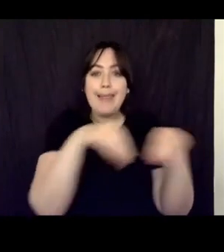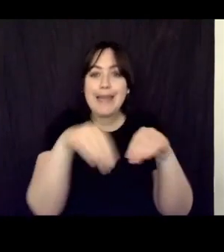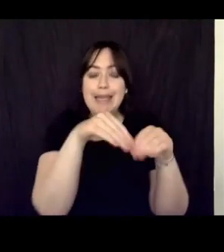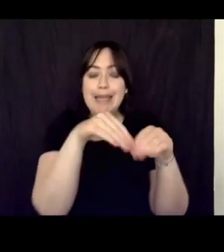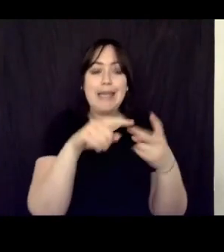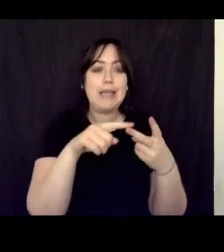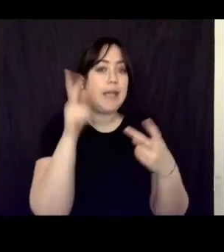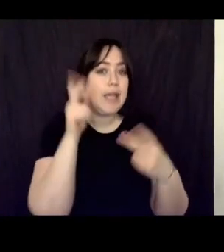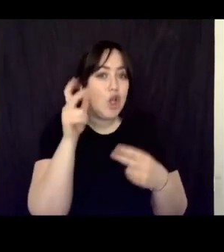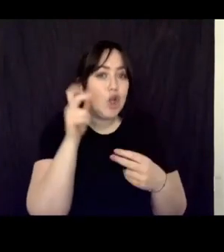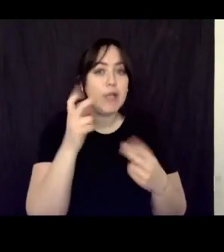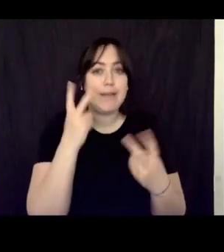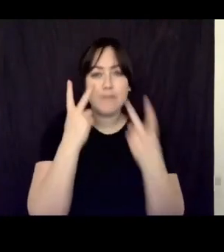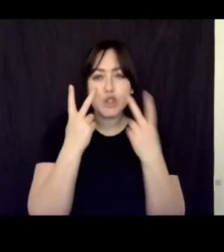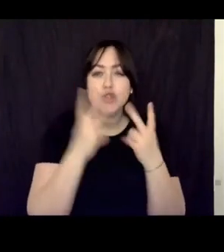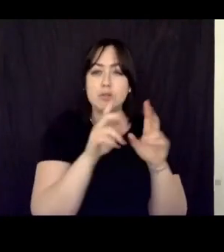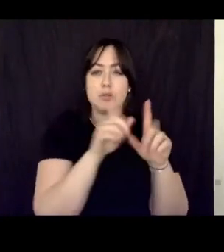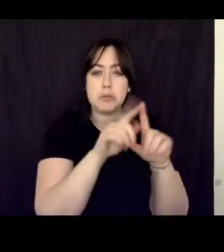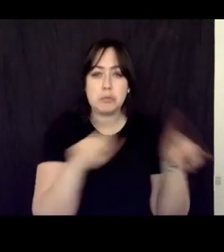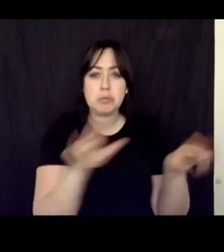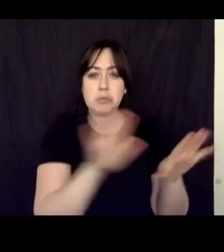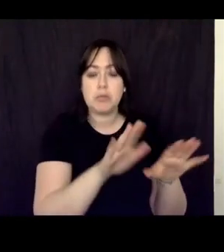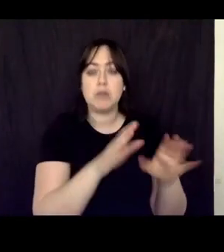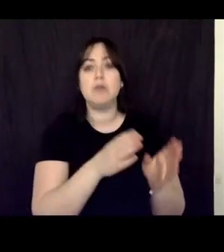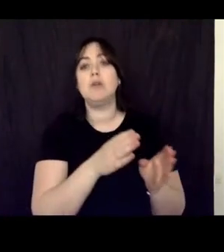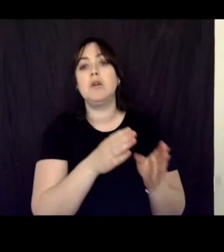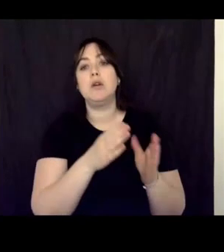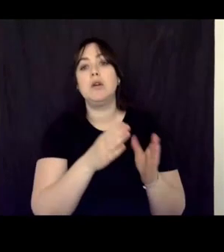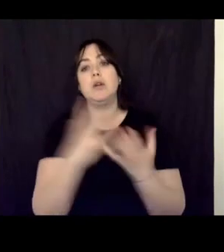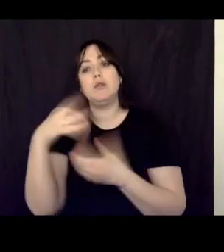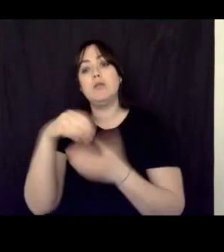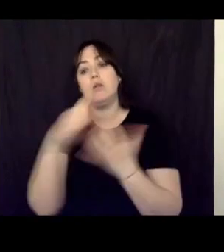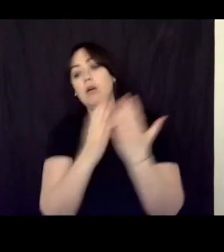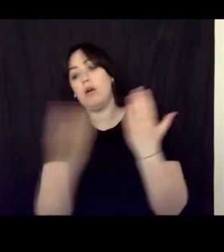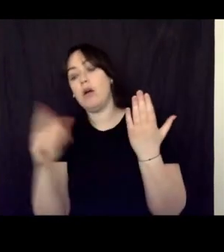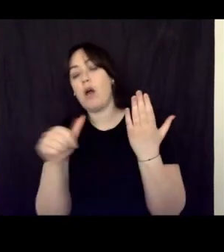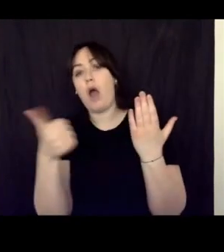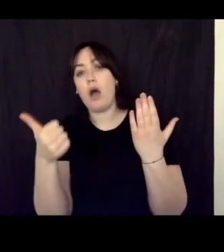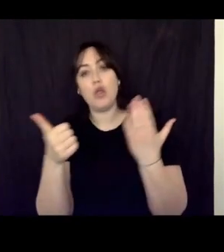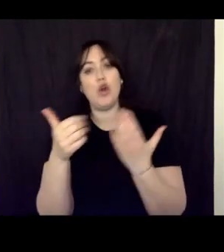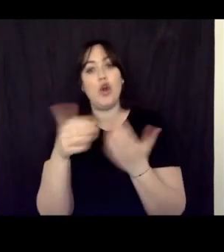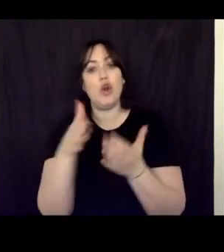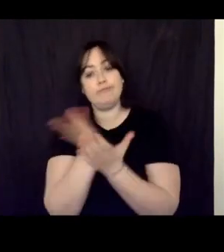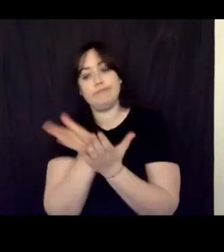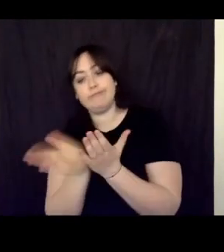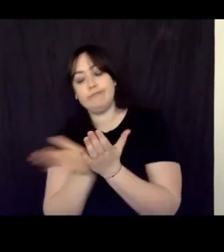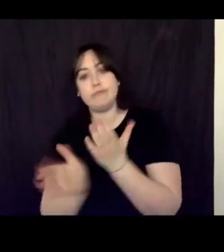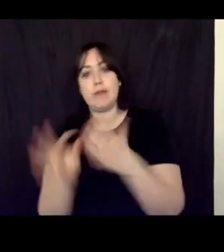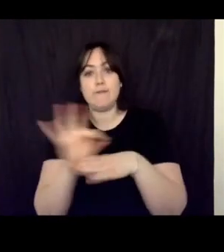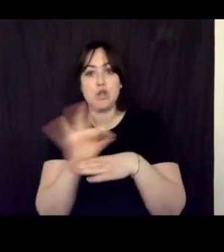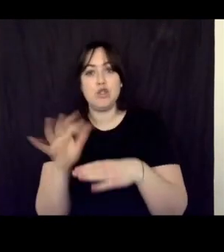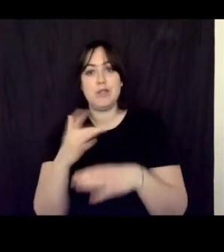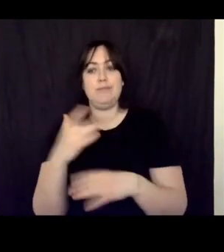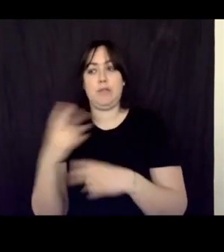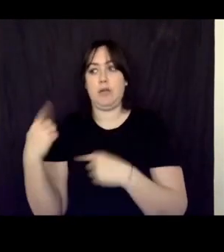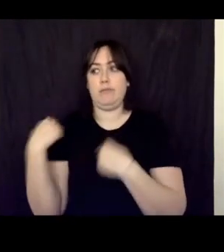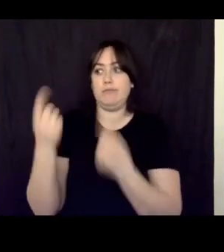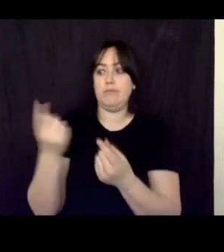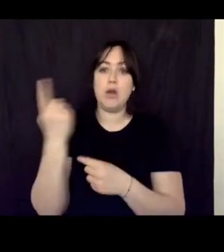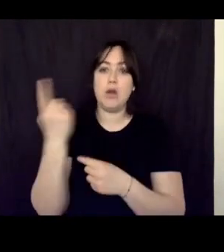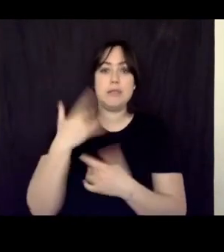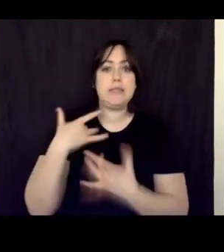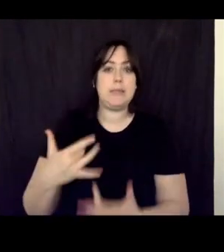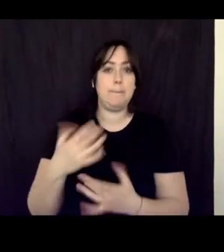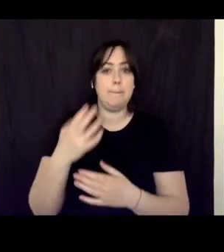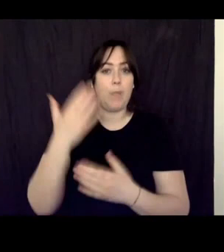vision, to other domains of functioning that have been historically overlooked in data collection on children